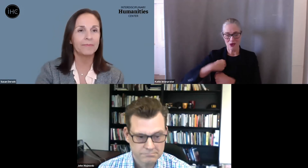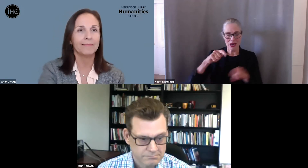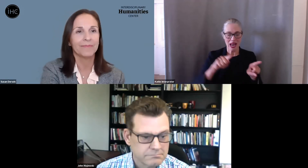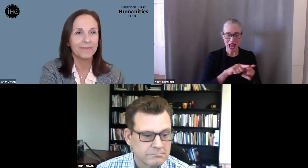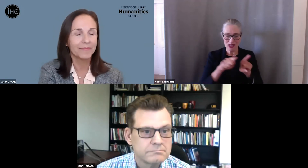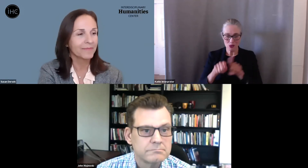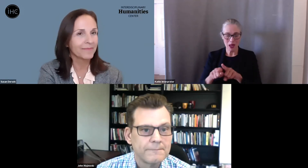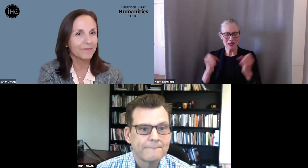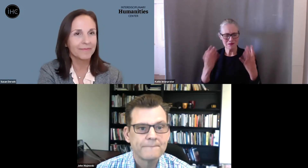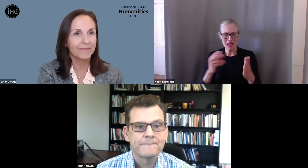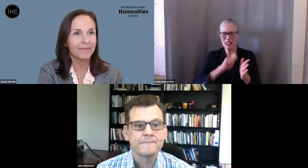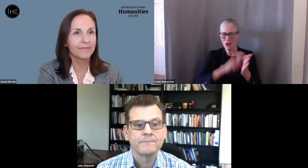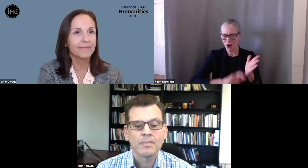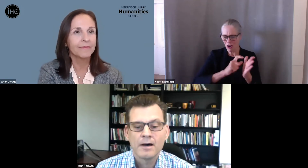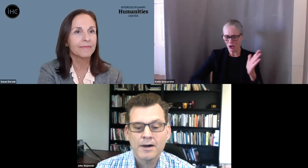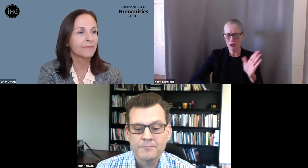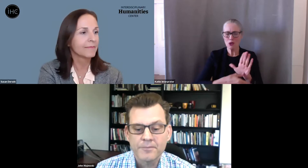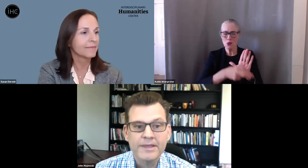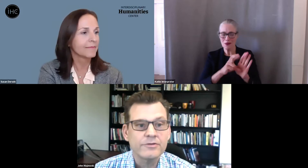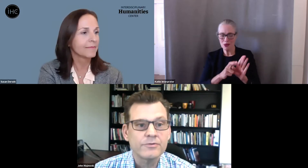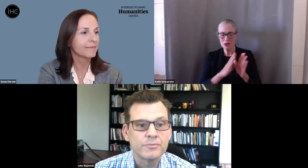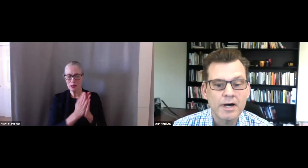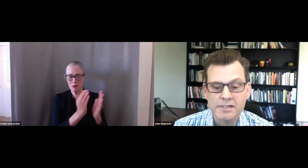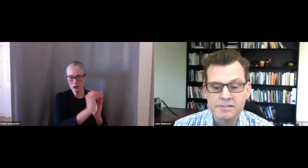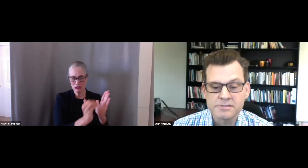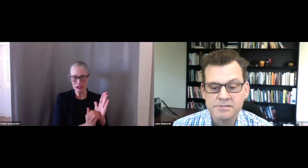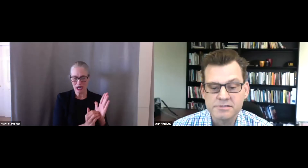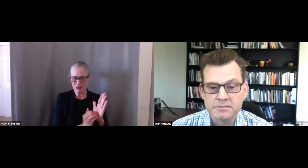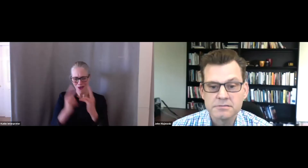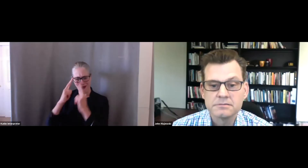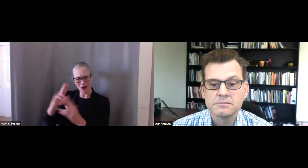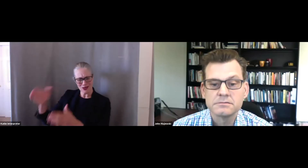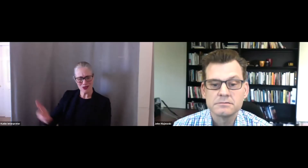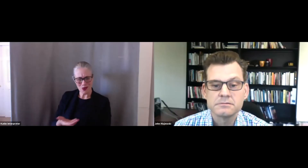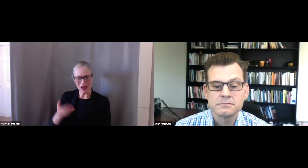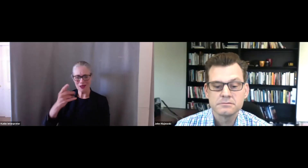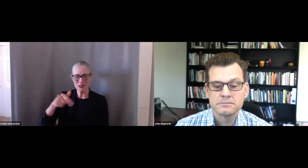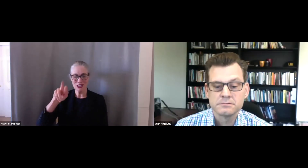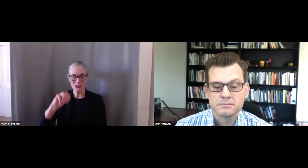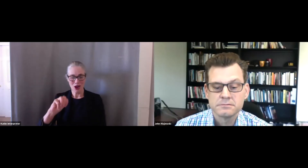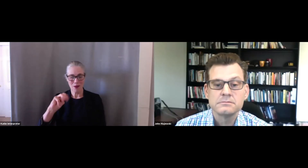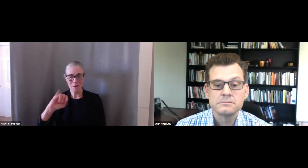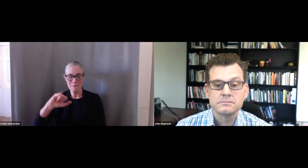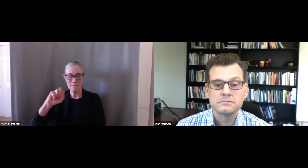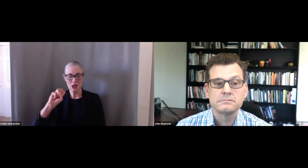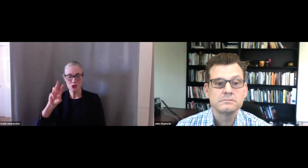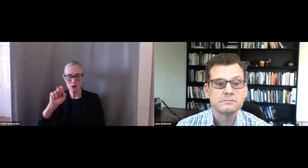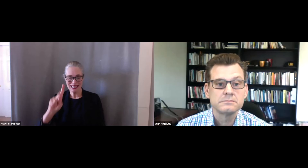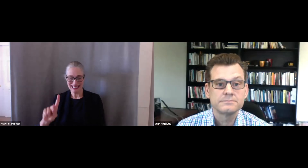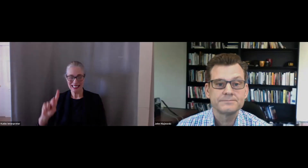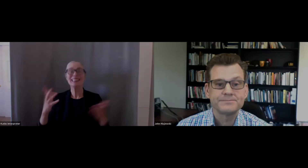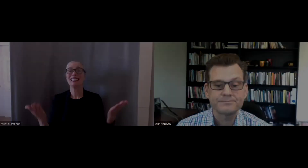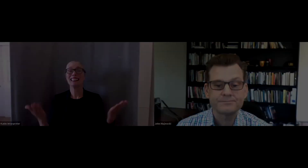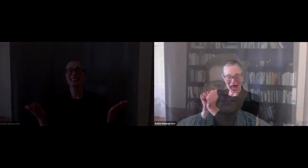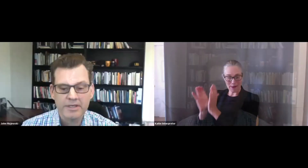The extraordinarily high quality speakers and program that will be coming up in the next 9